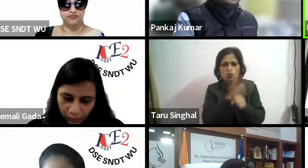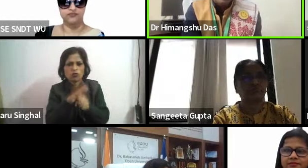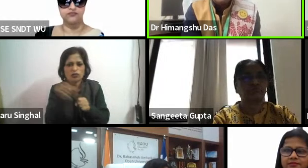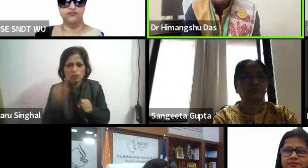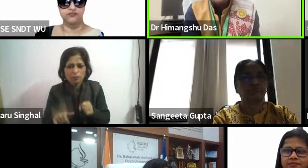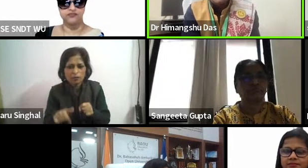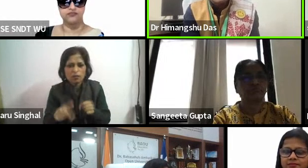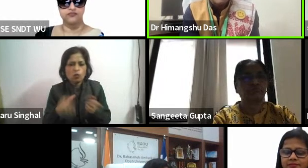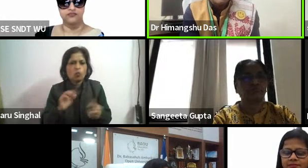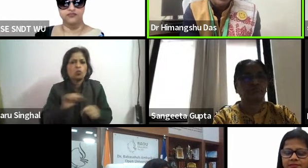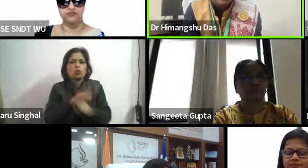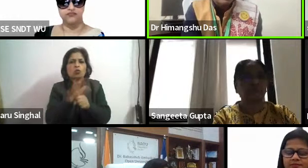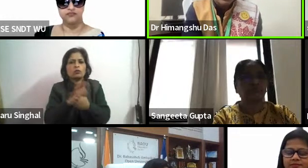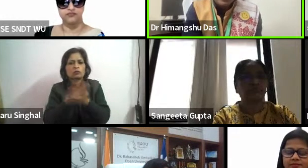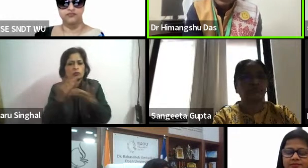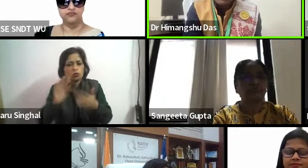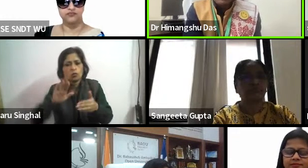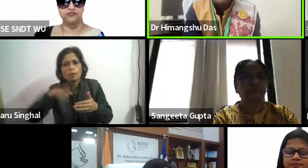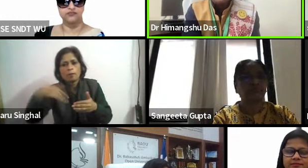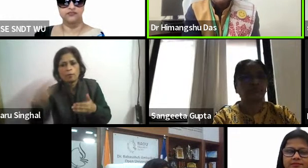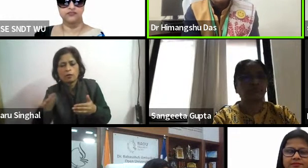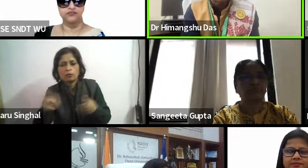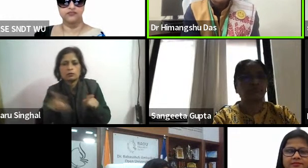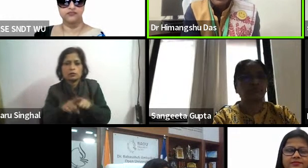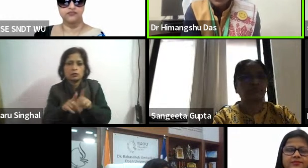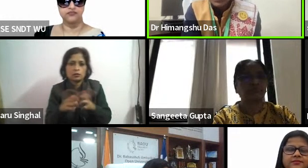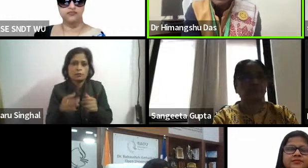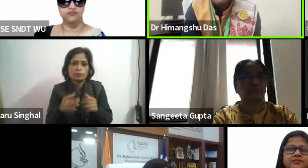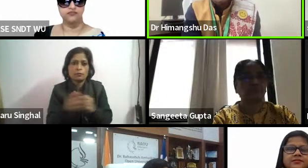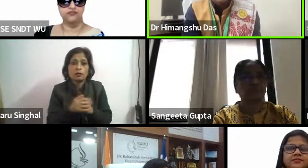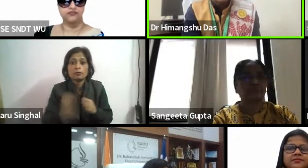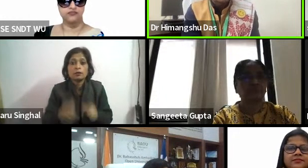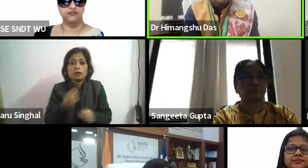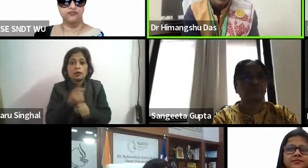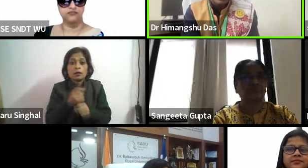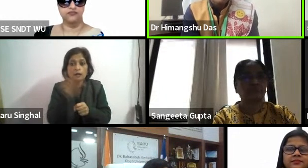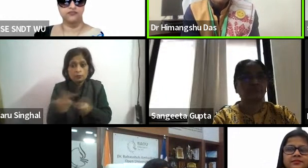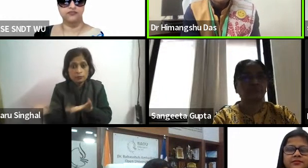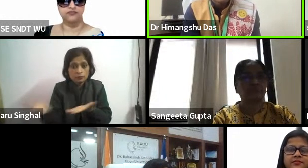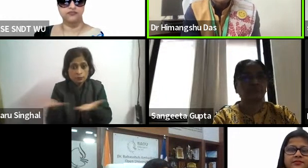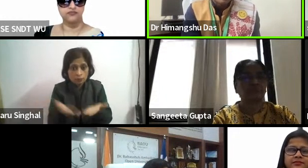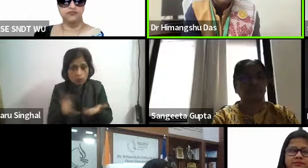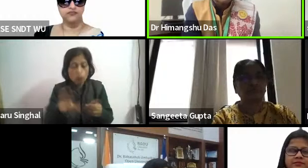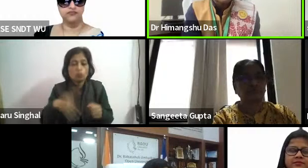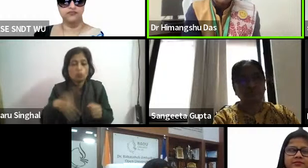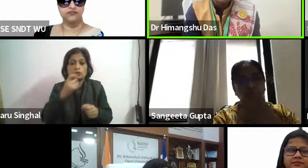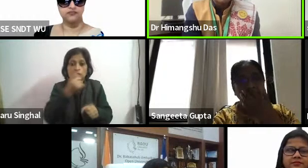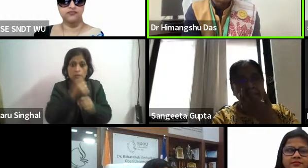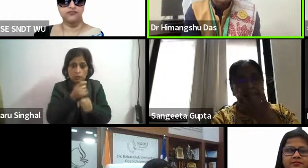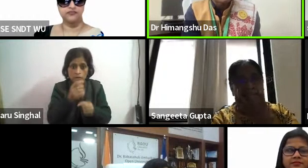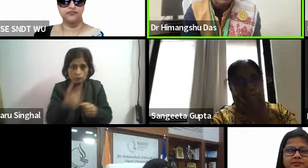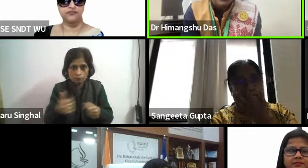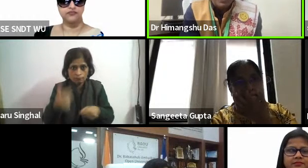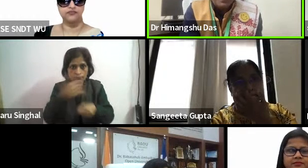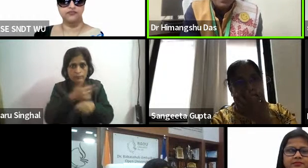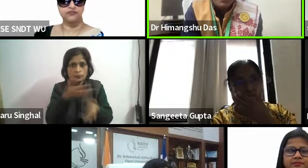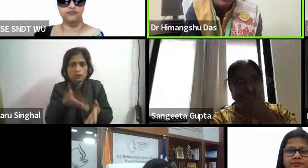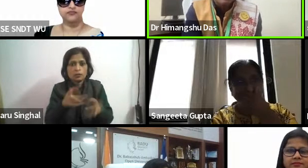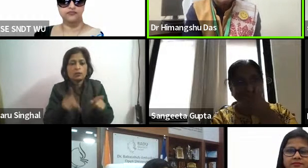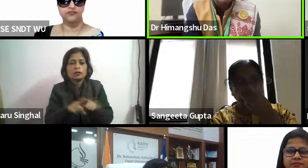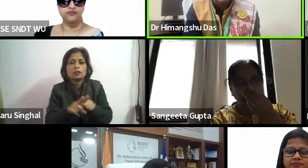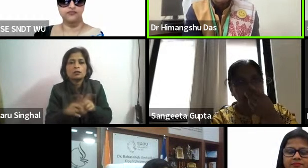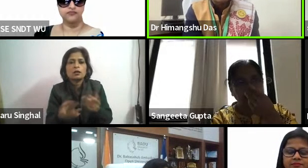post-COVID, as rightly said by the guest of honor and also by the chief guest, relates to amalgamation